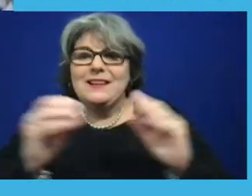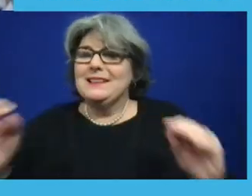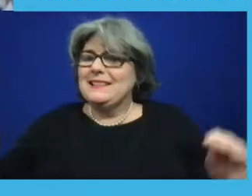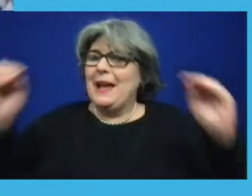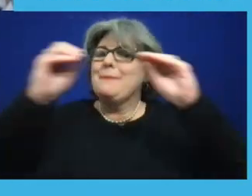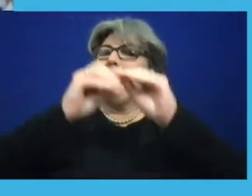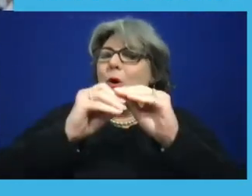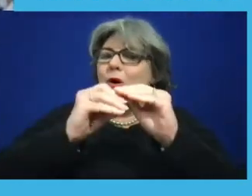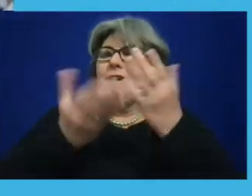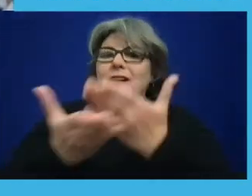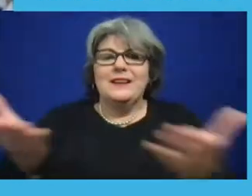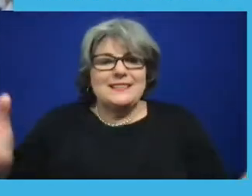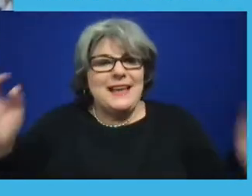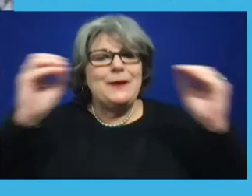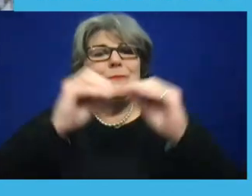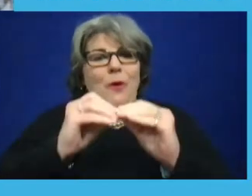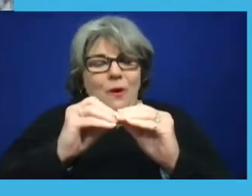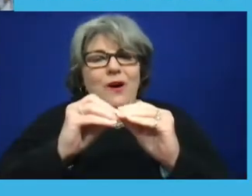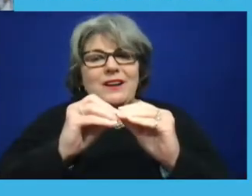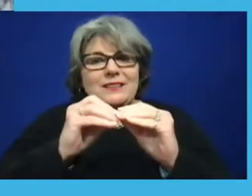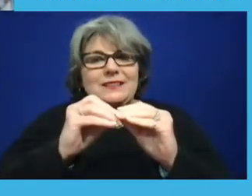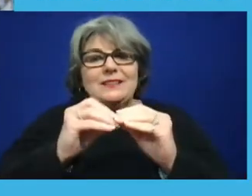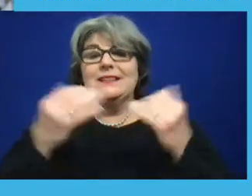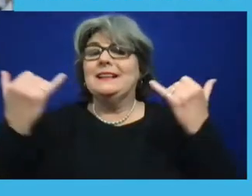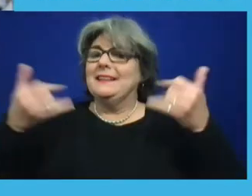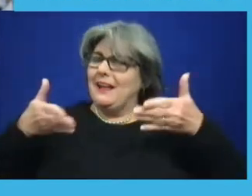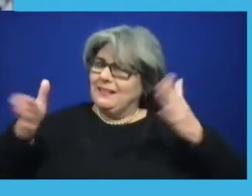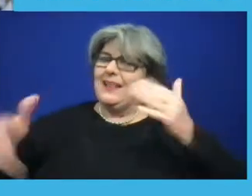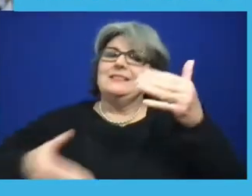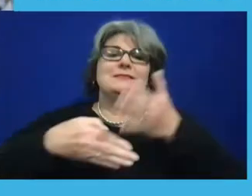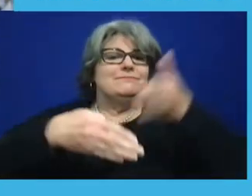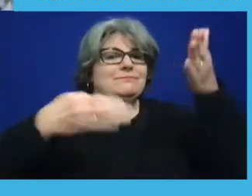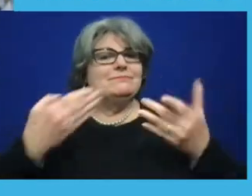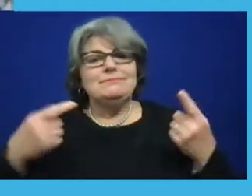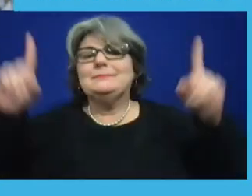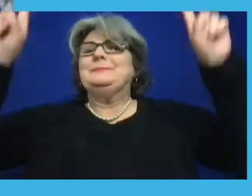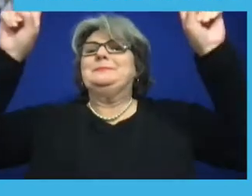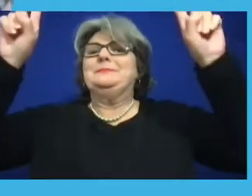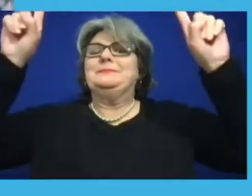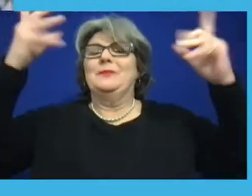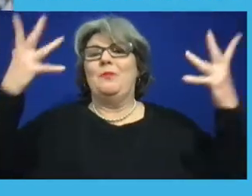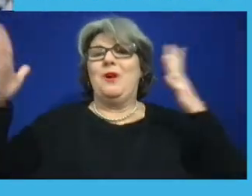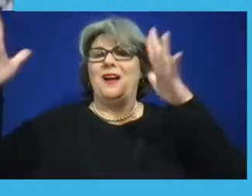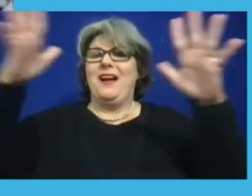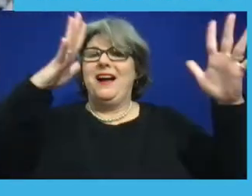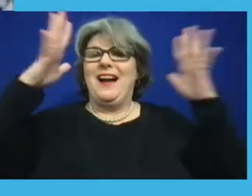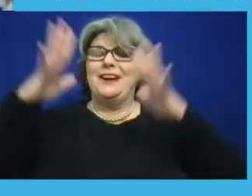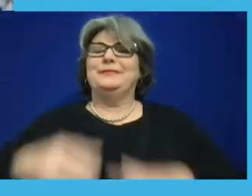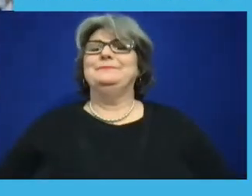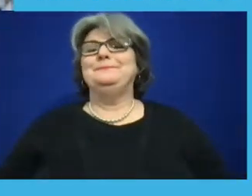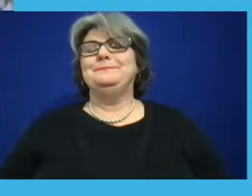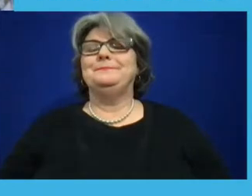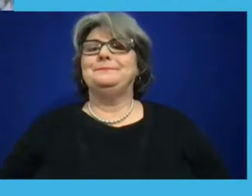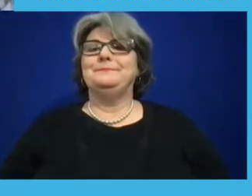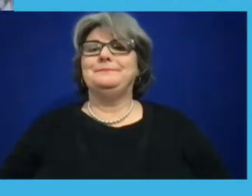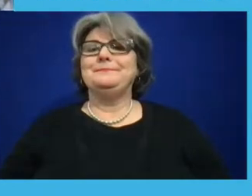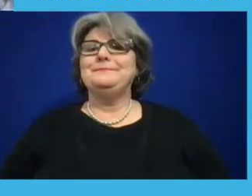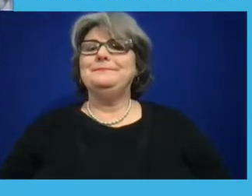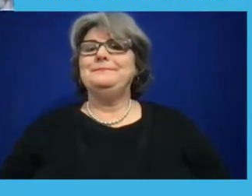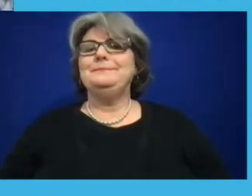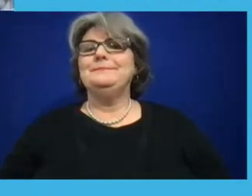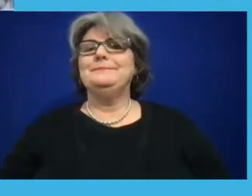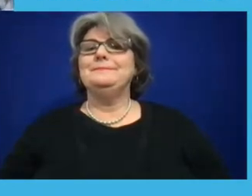say more. More. If you want to win, say more. More. Say more. More. Say more. More. Now let's get it done.